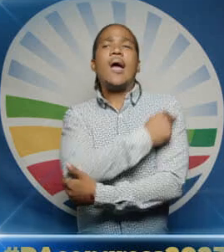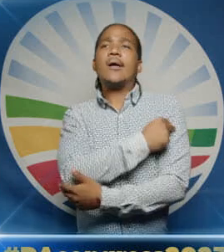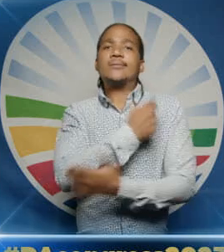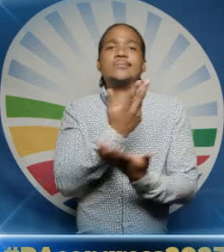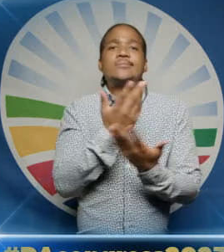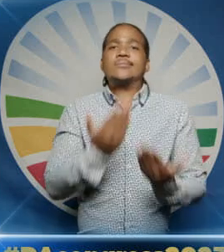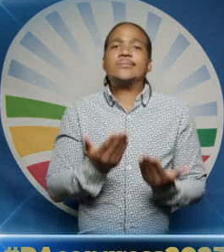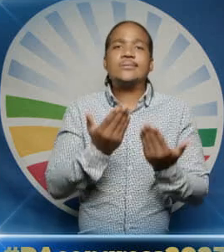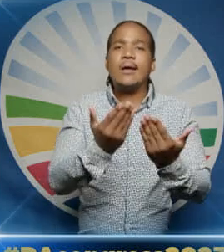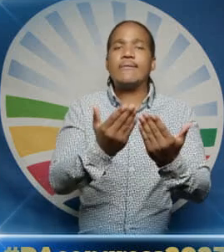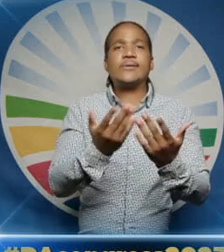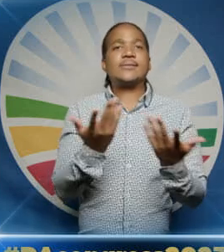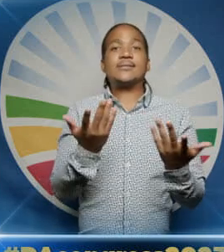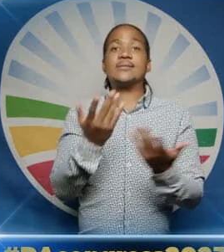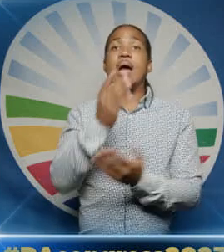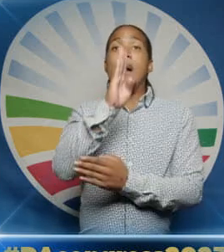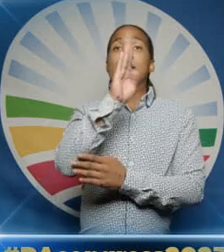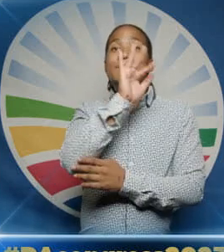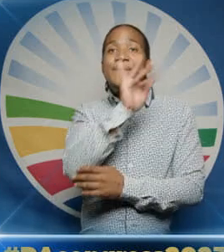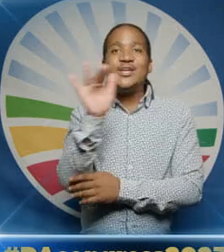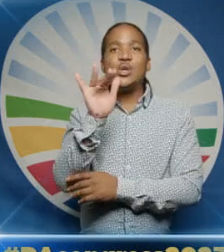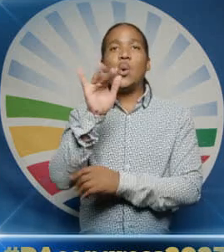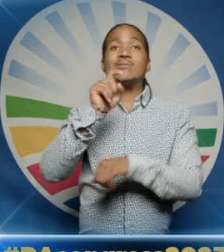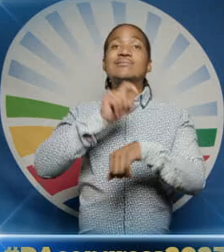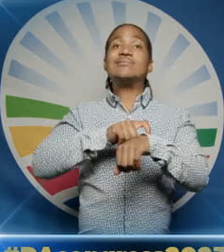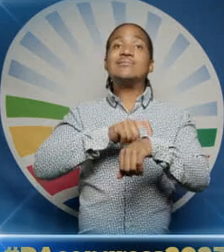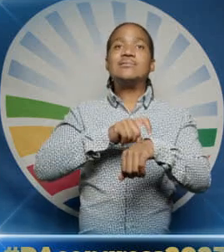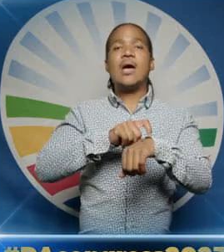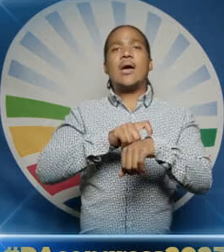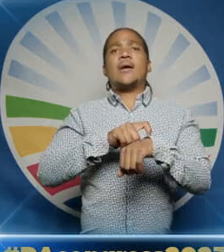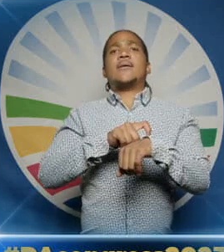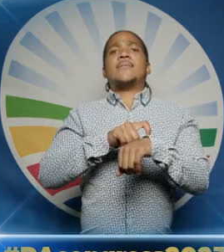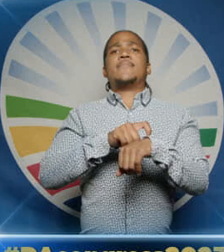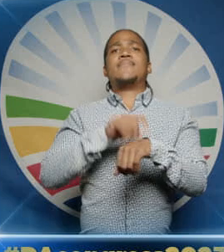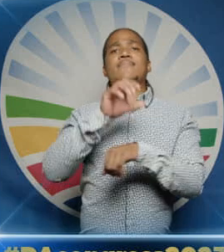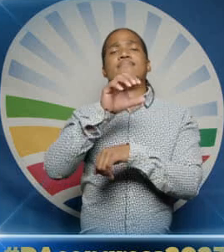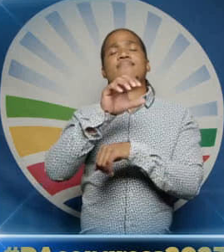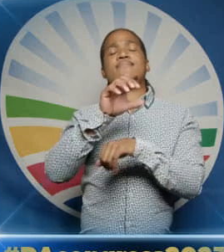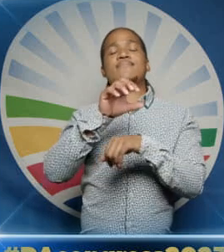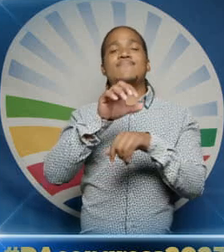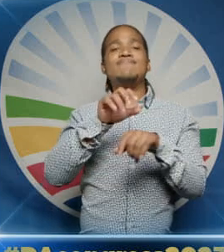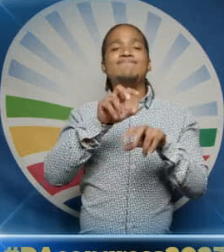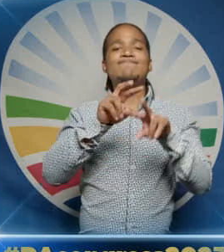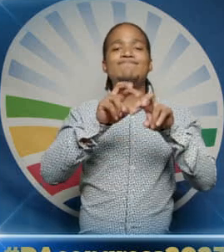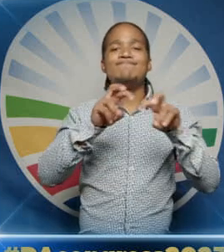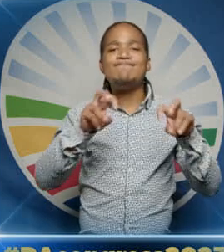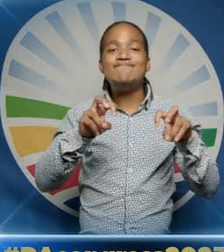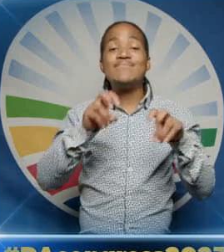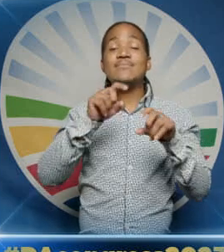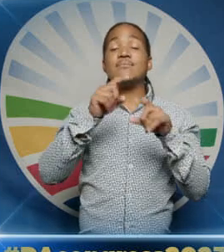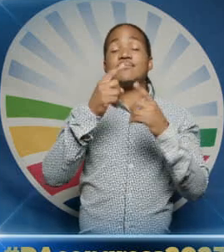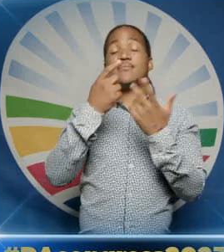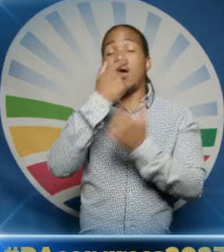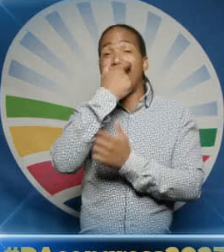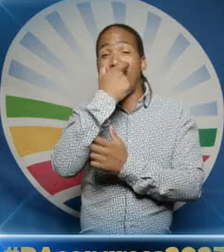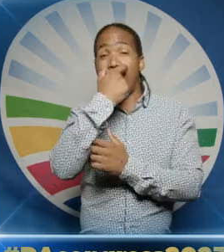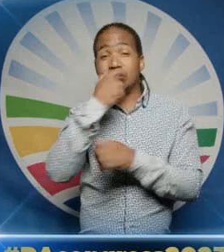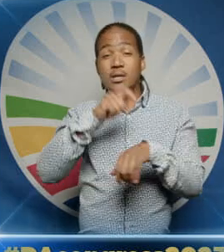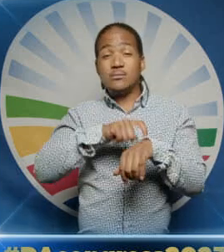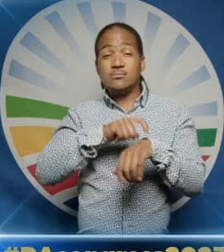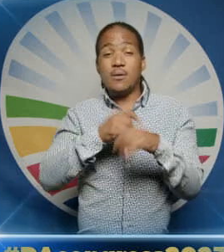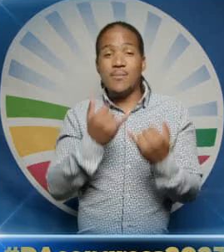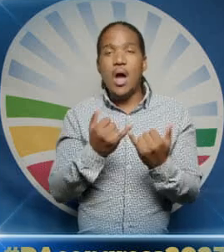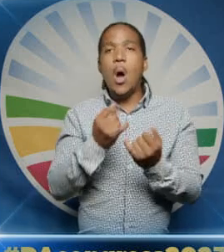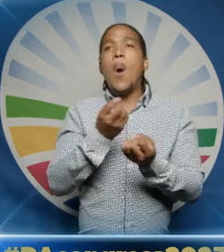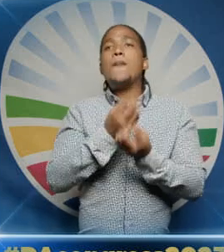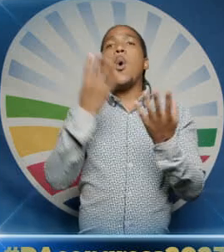COVID-19. Billions were stolen during state capture, which still continues under President Ramaphosa today. Billions